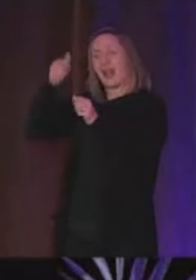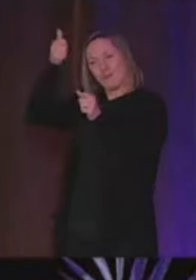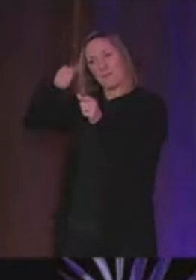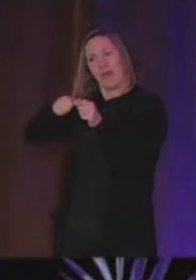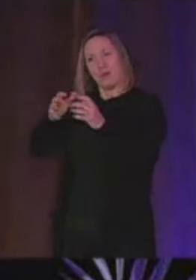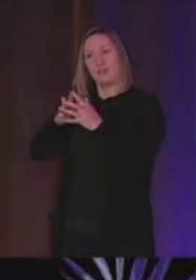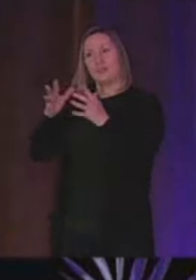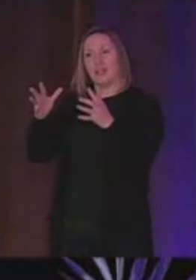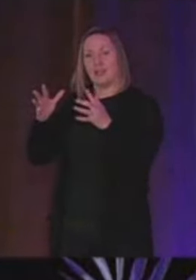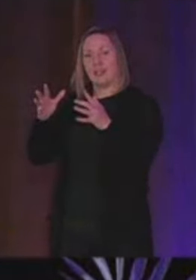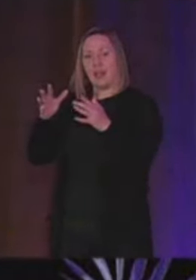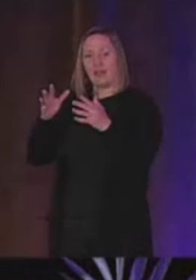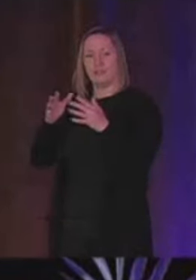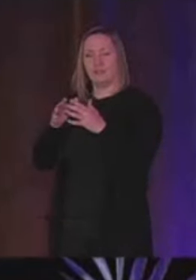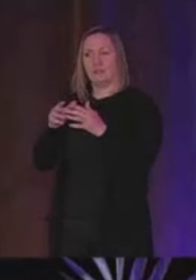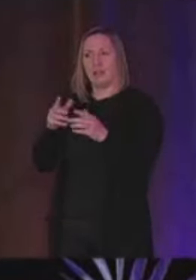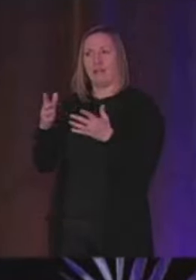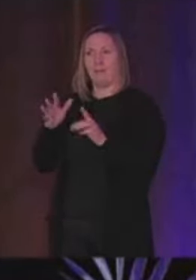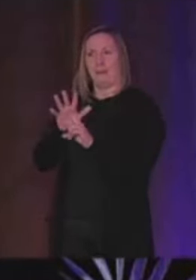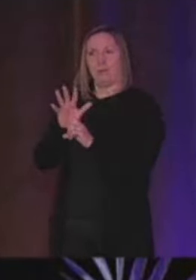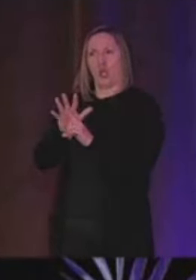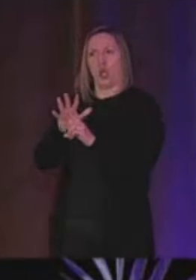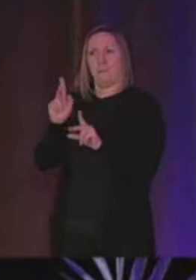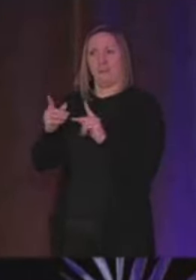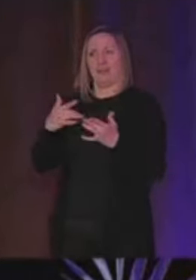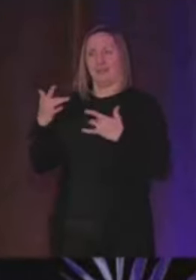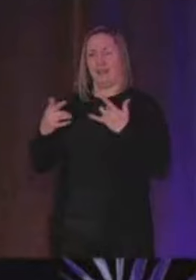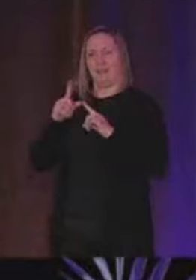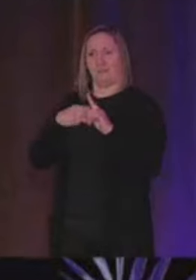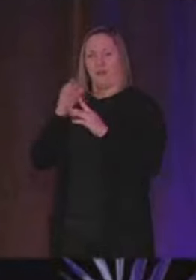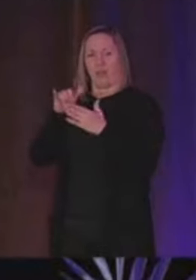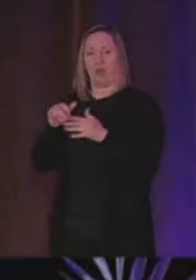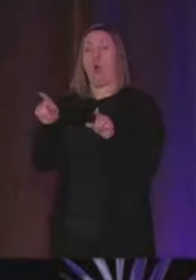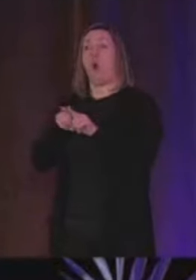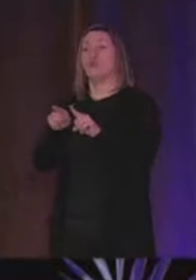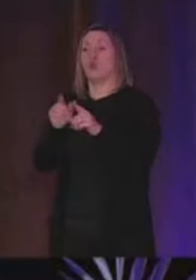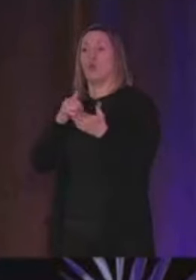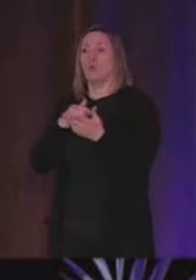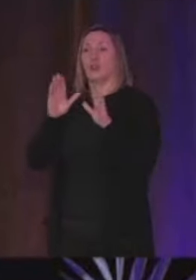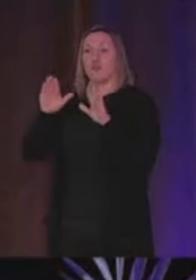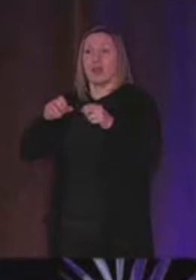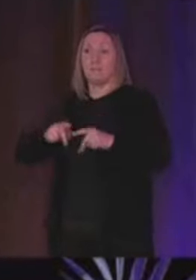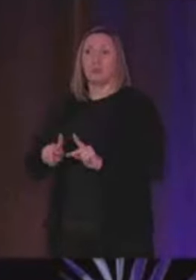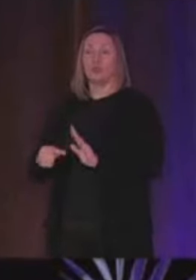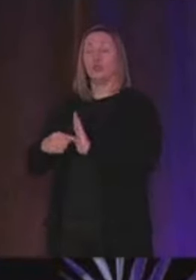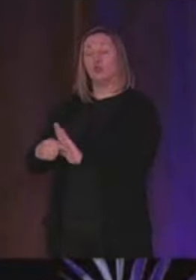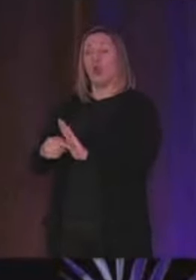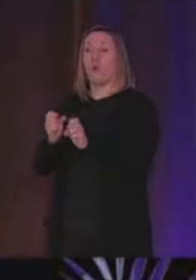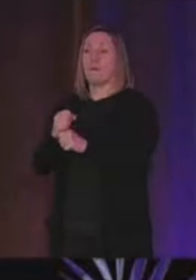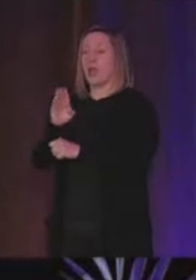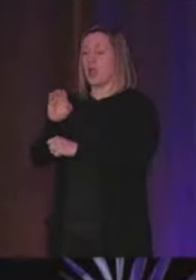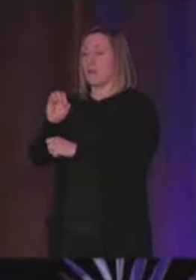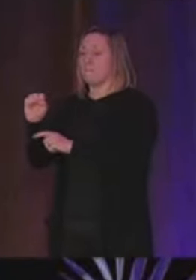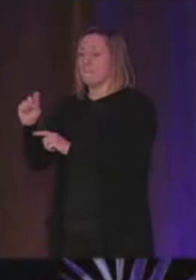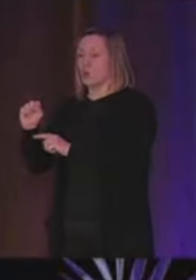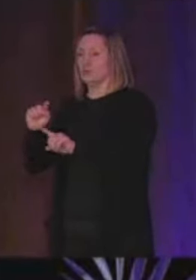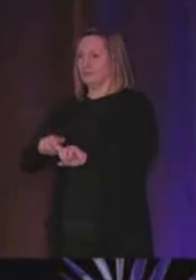lot of hype behind this. Overall, the website served as a great opportunity to show what made Boost